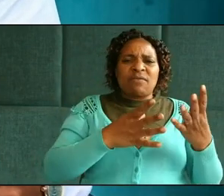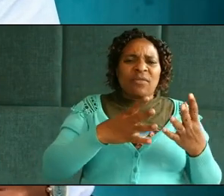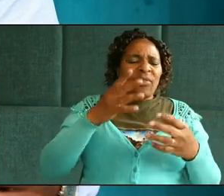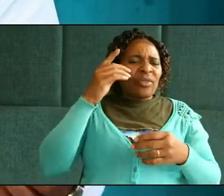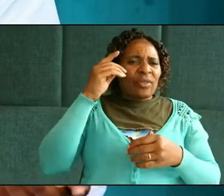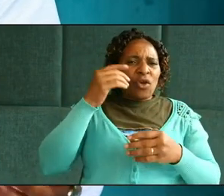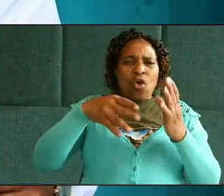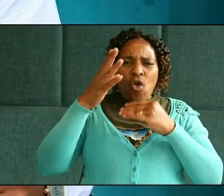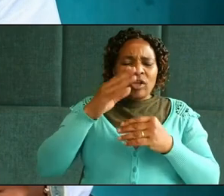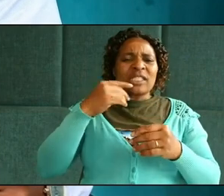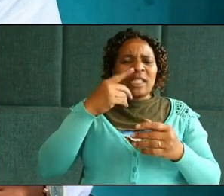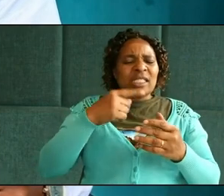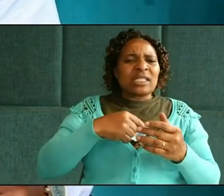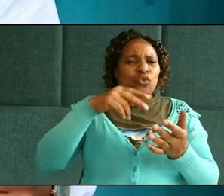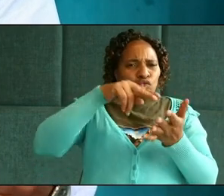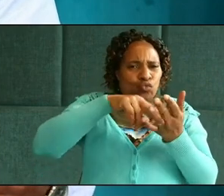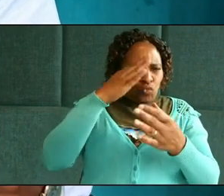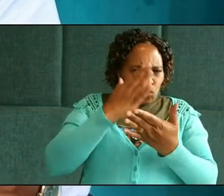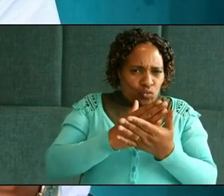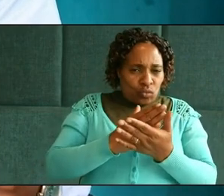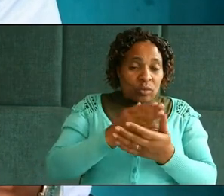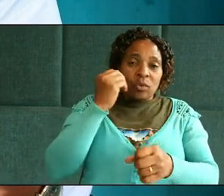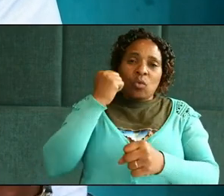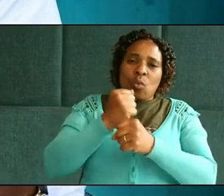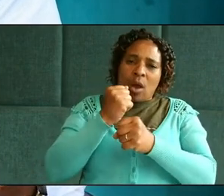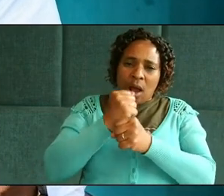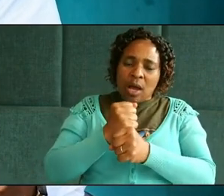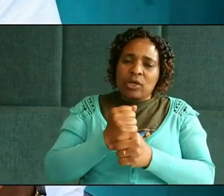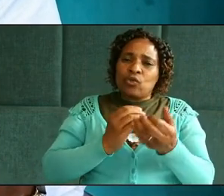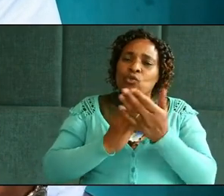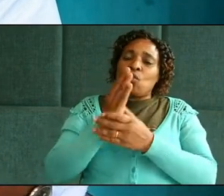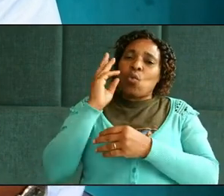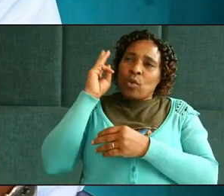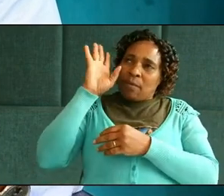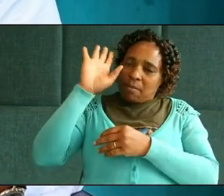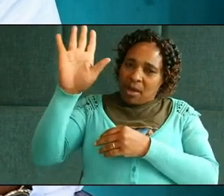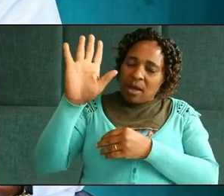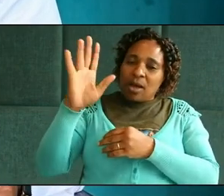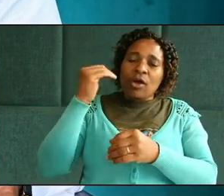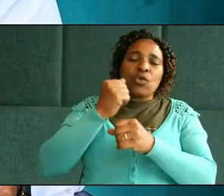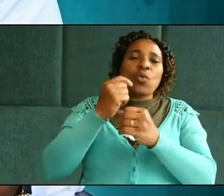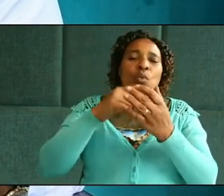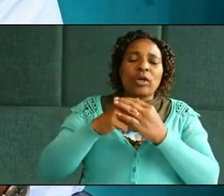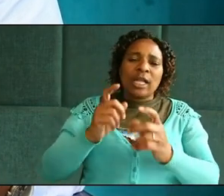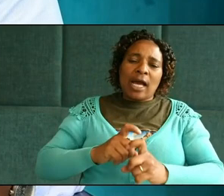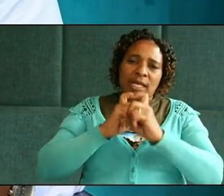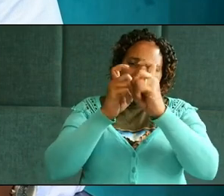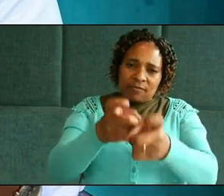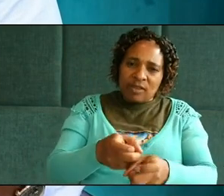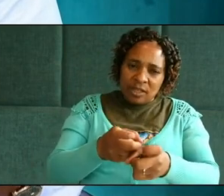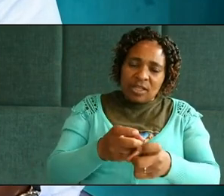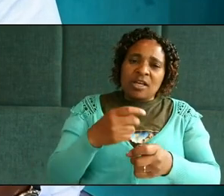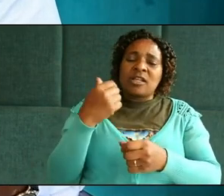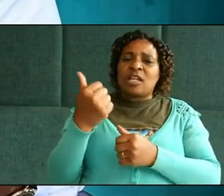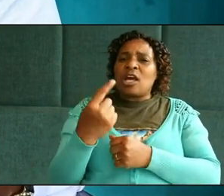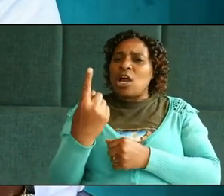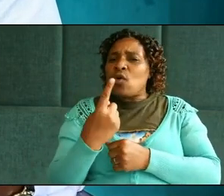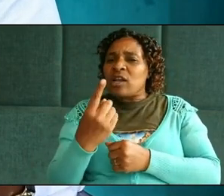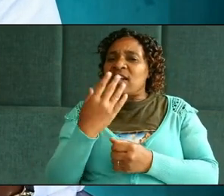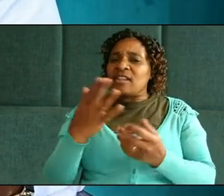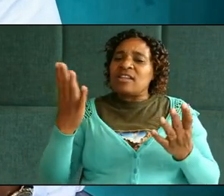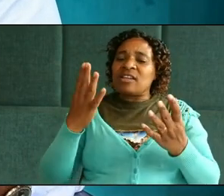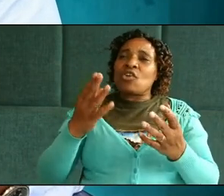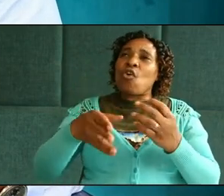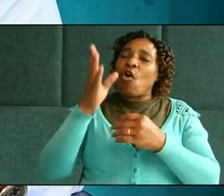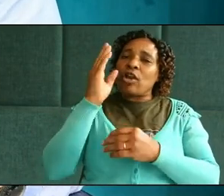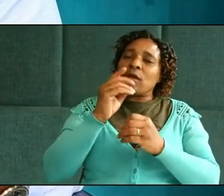man has stood for the truth. He has done according to my will. What do I have to do? I have to give him a reward. And that's the only thing God is